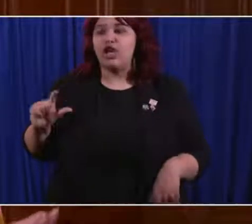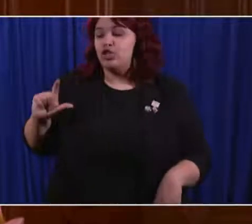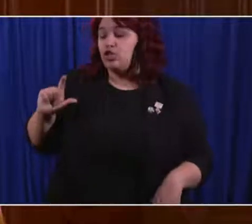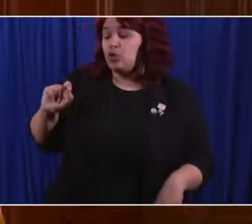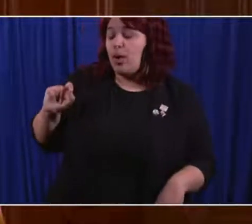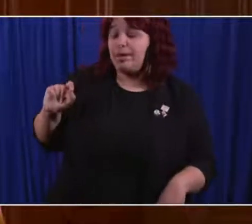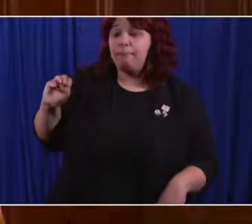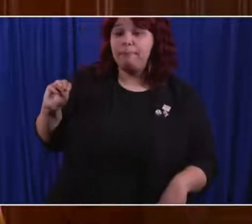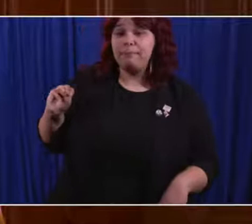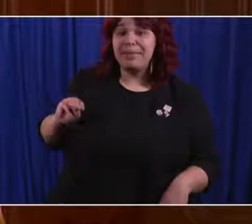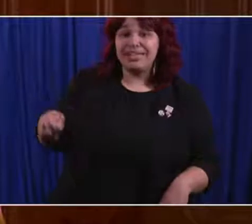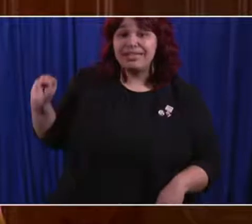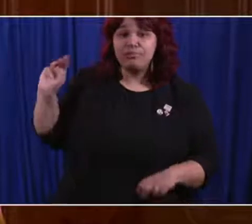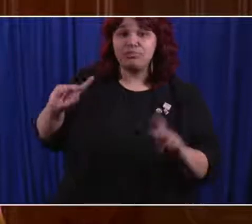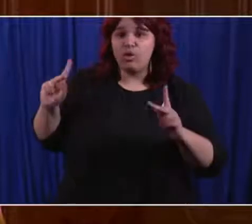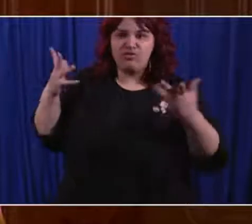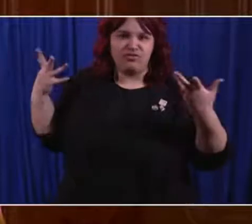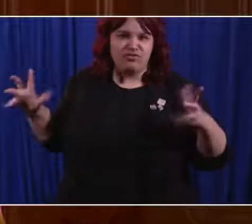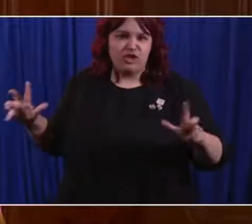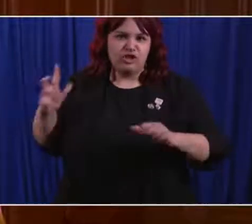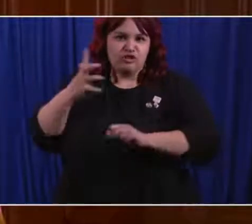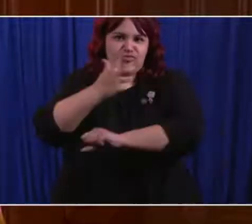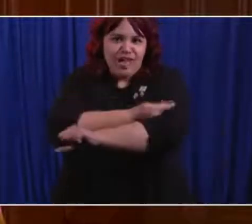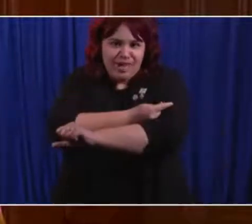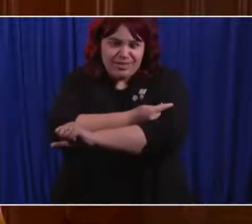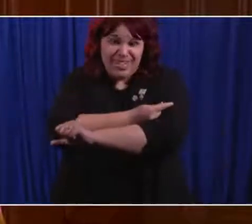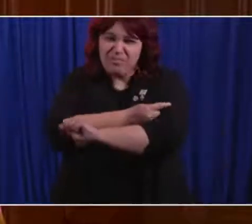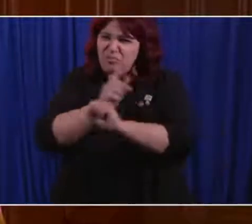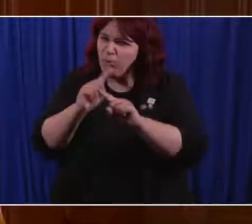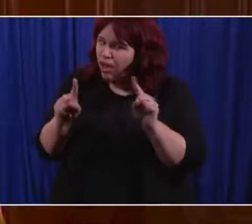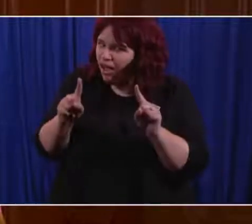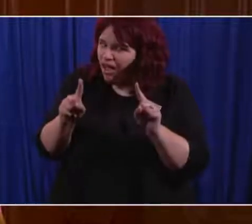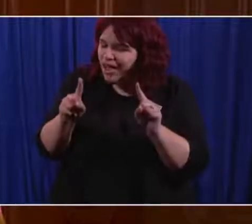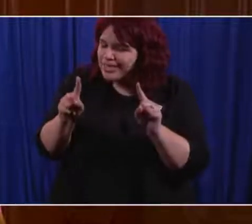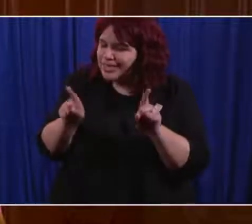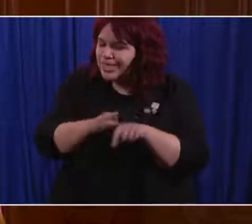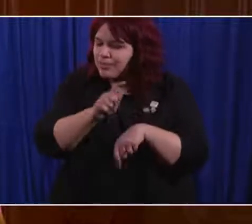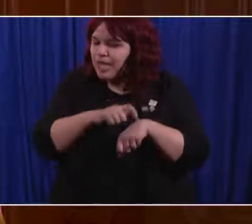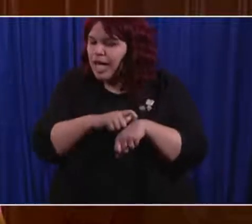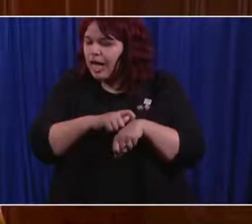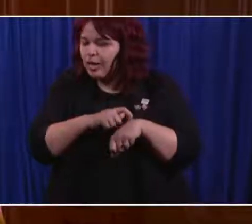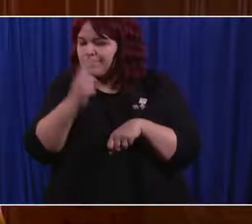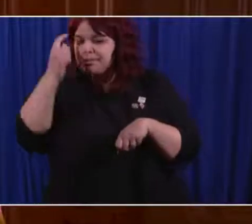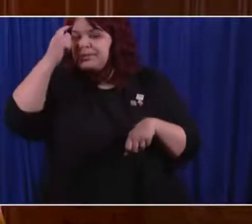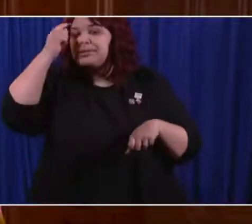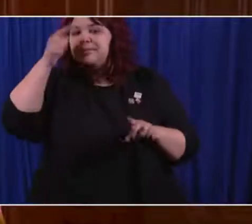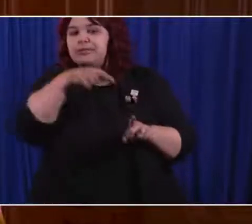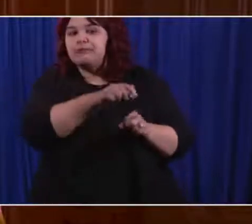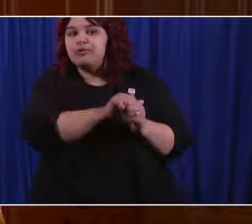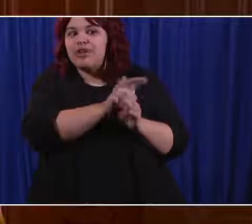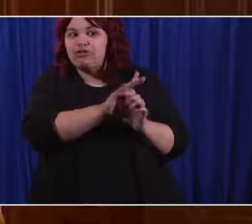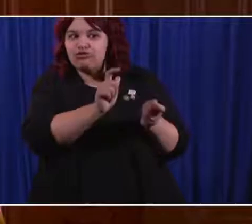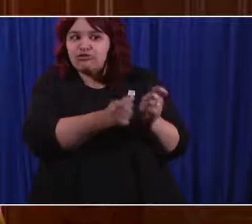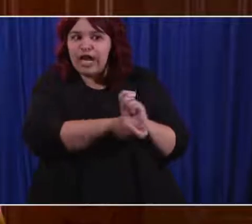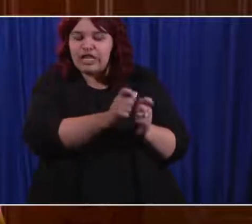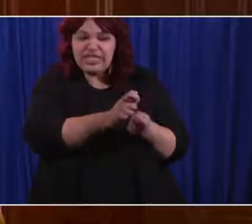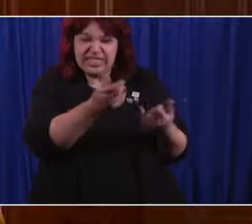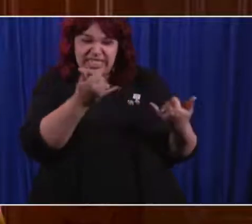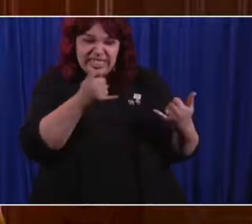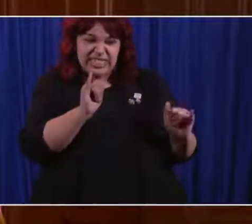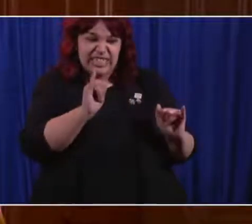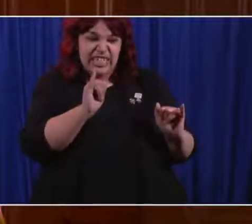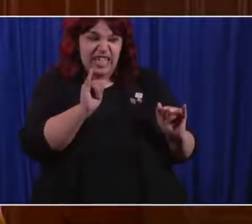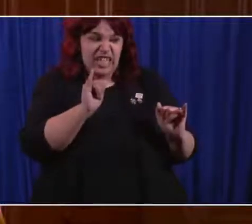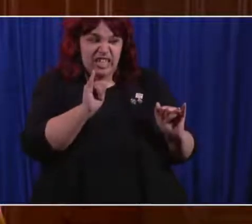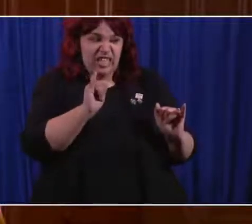time, we're seeing this variant out there. So I wonder if you can make some sense out of what we're seeing. Yes, certainly. Thank